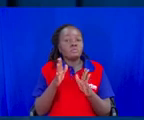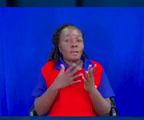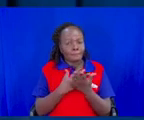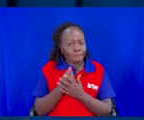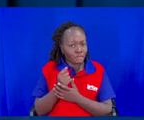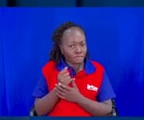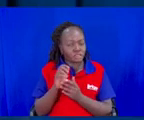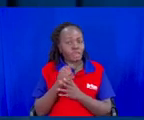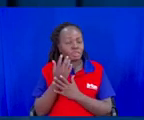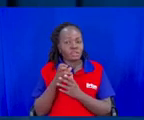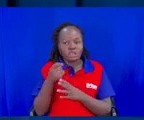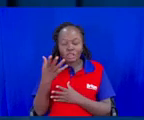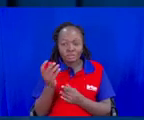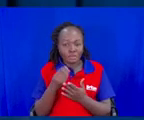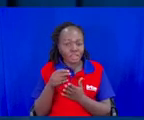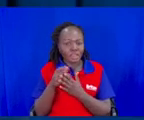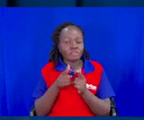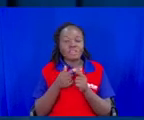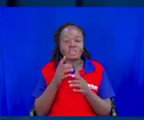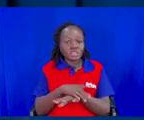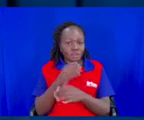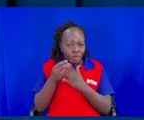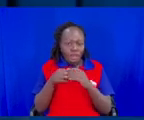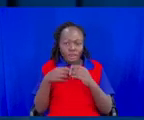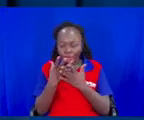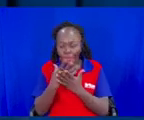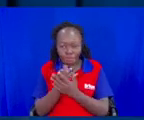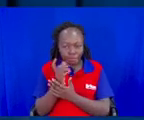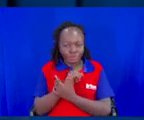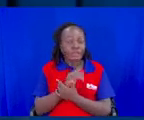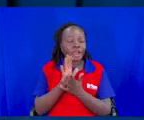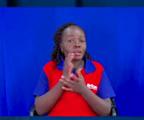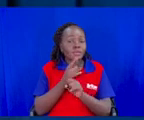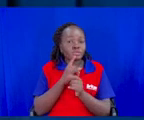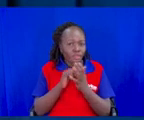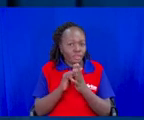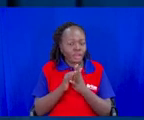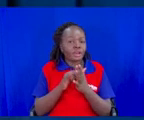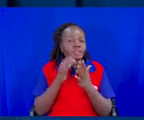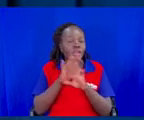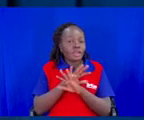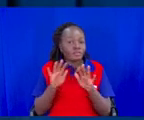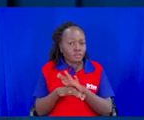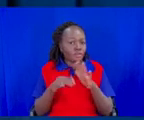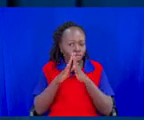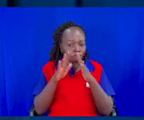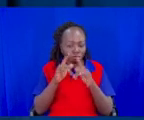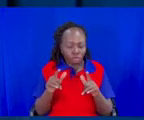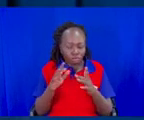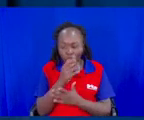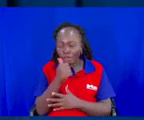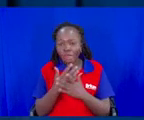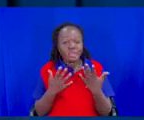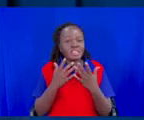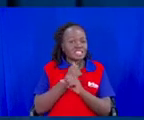we placed the deposit, we collected income, and we made sure that the assets are safe and there was safe delivery